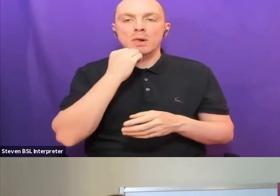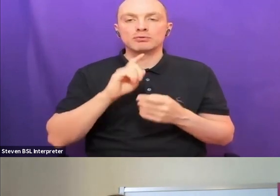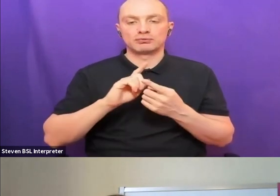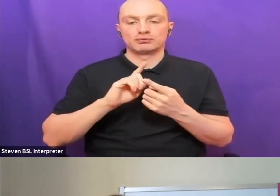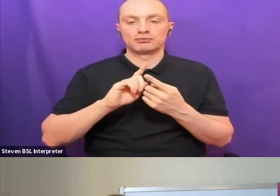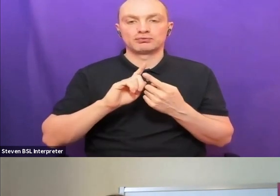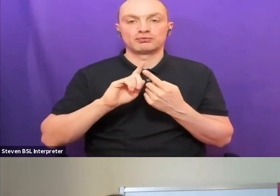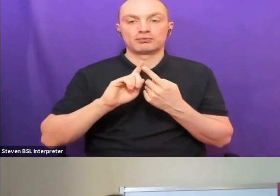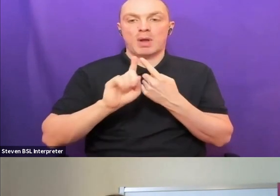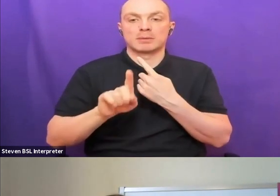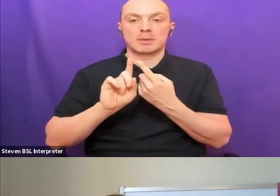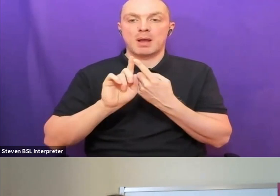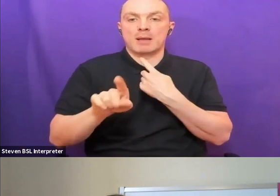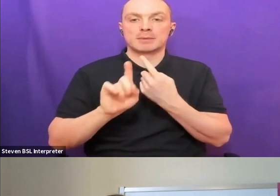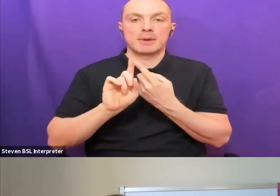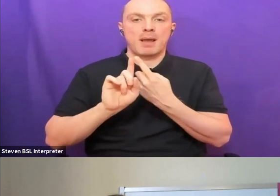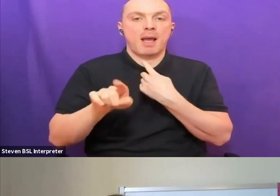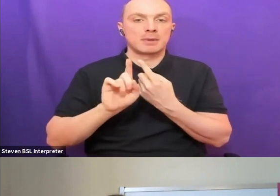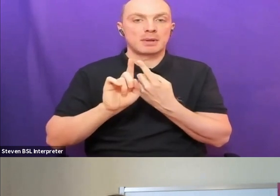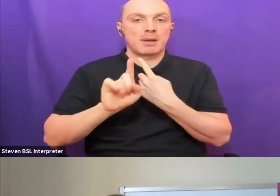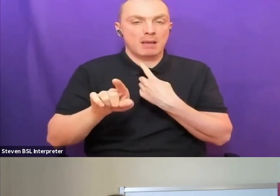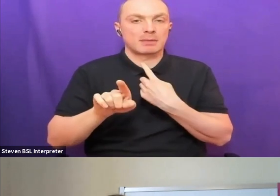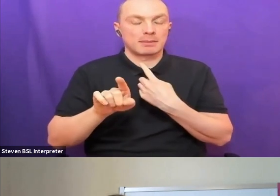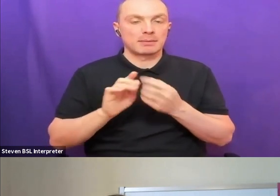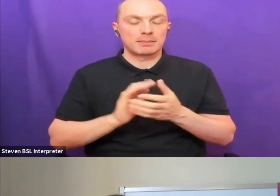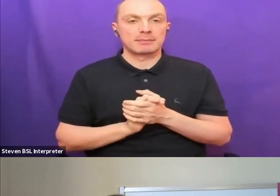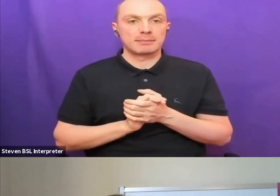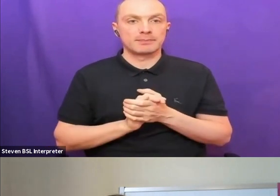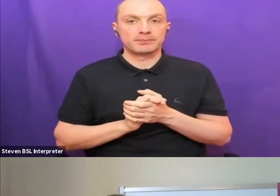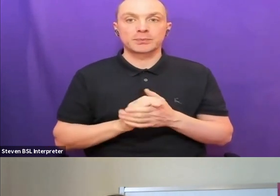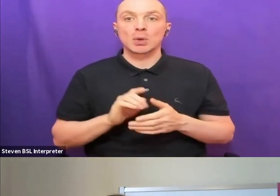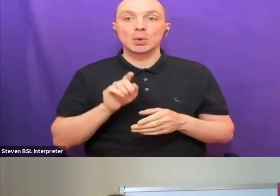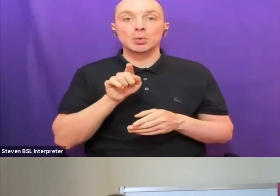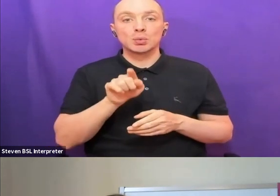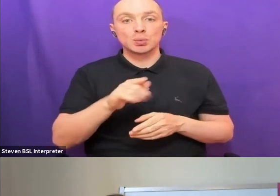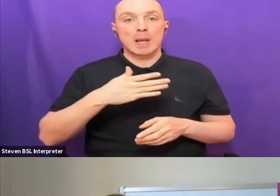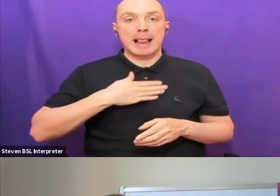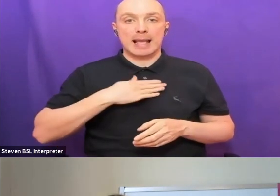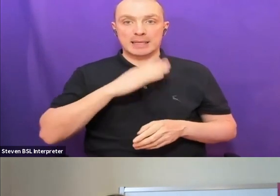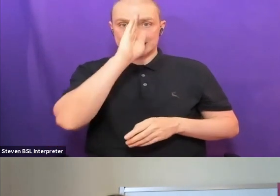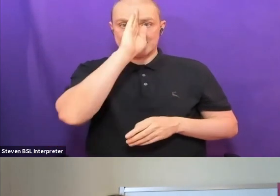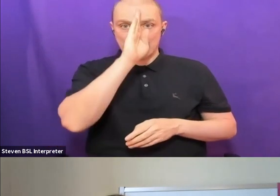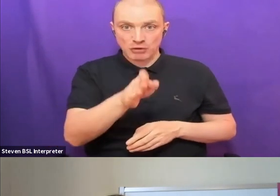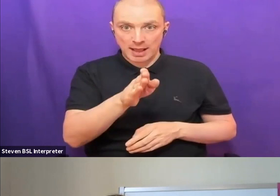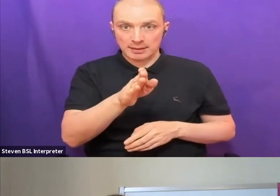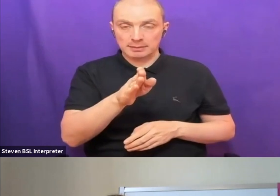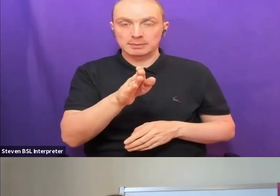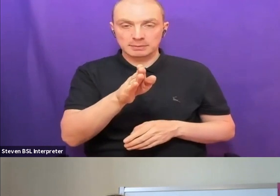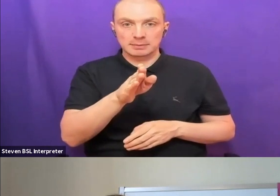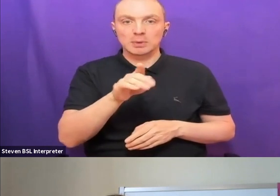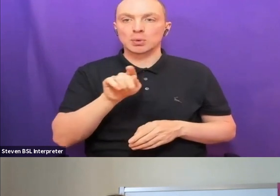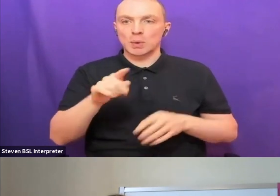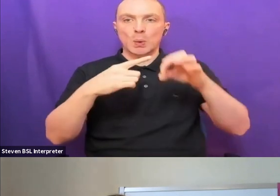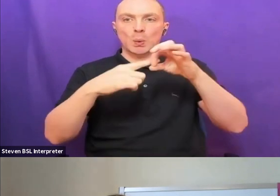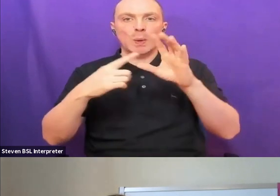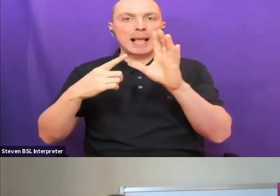session. If you prefer, you can ask a panelist a question directly. Please say so in the Q&A box